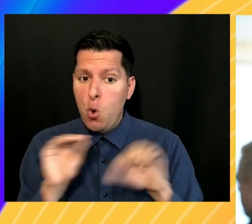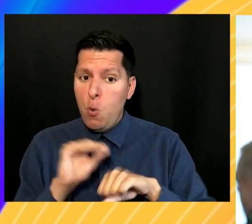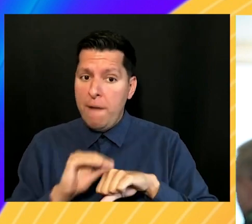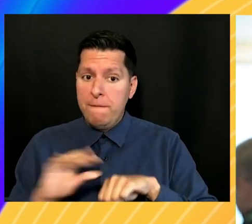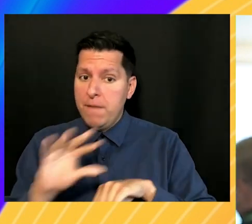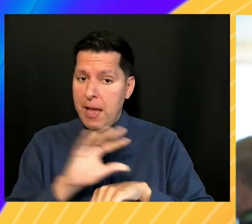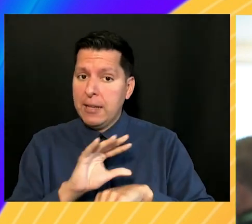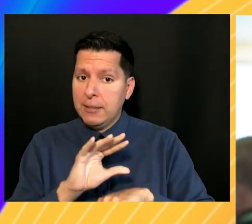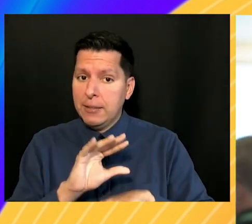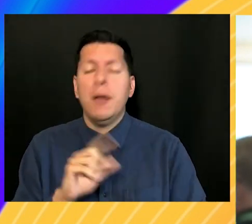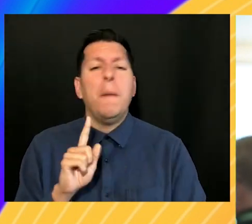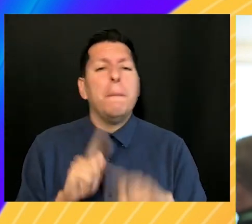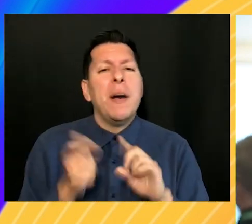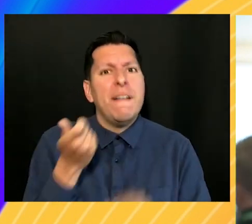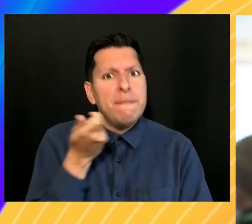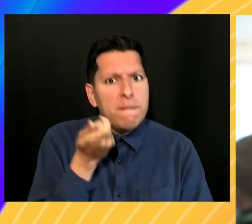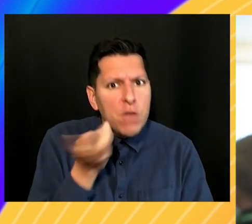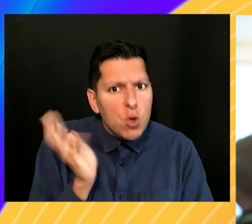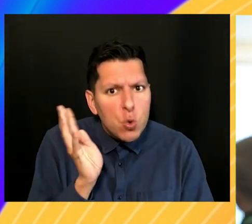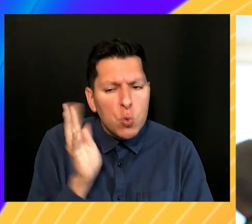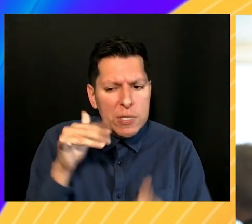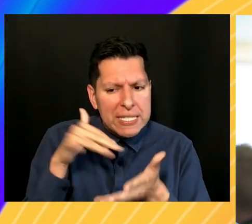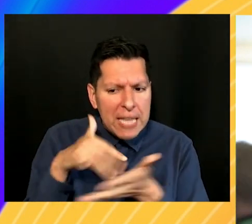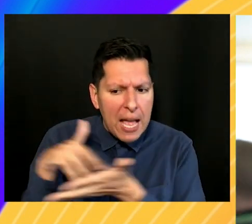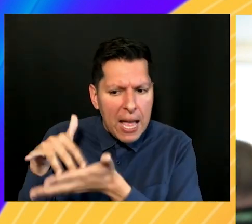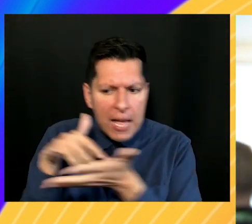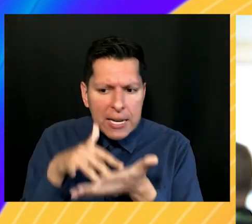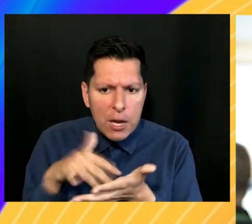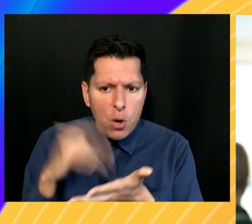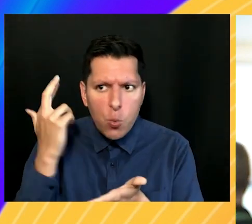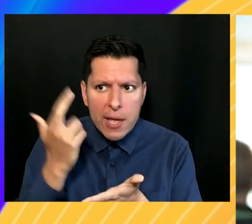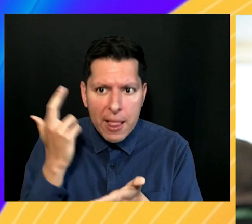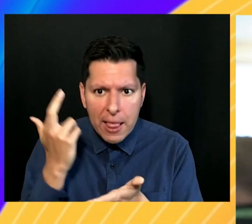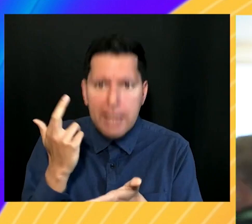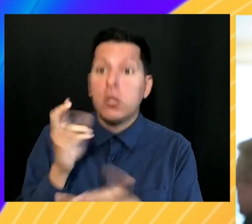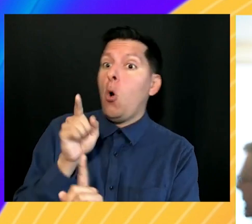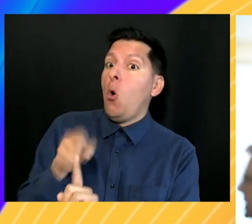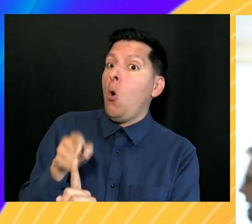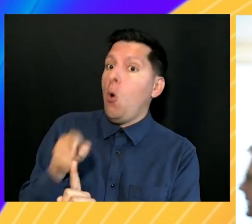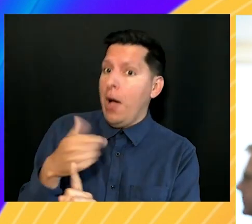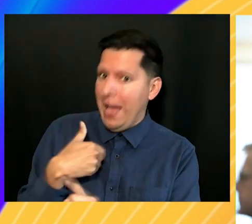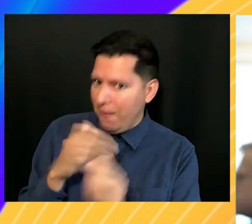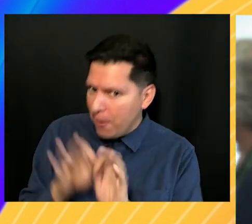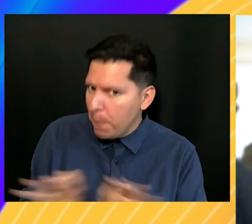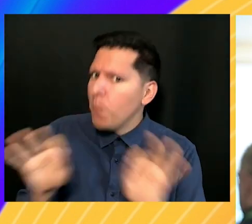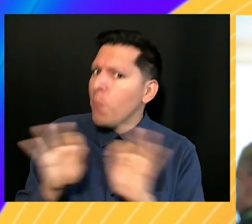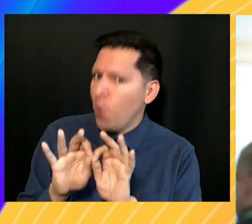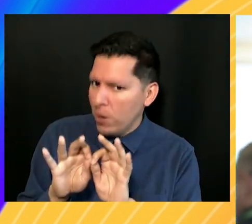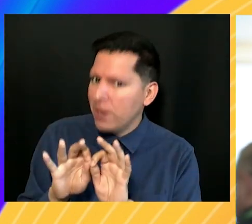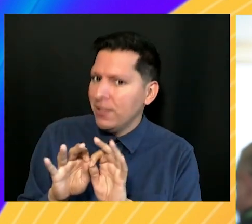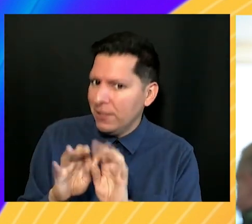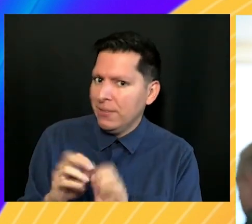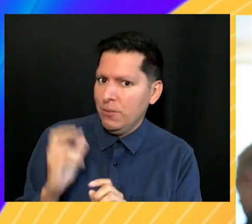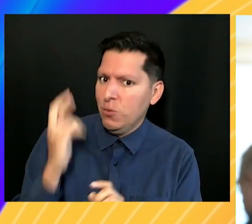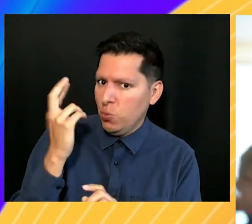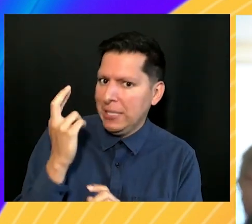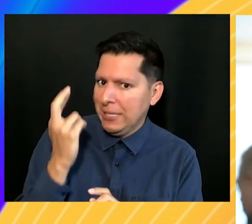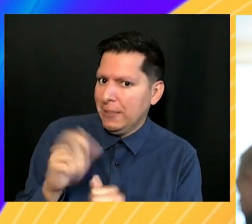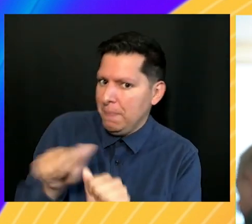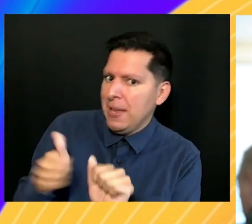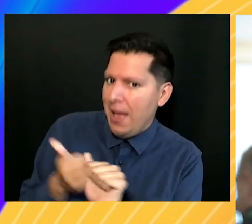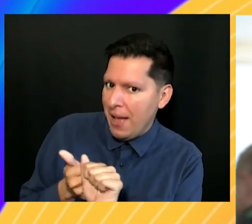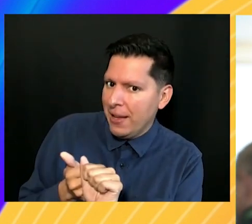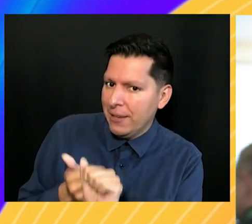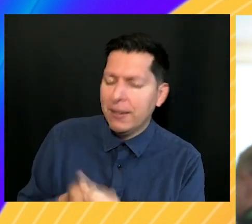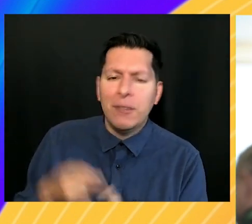small subset of those that actually do have some clinical significance. And so, you know, you do have, you know, some diseases are caused by